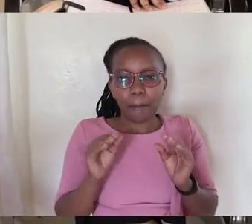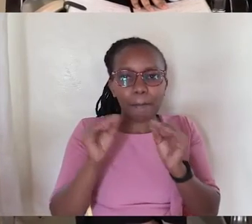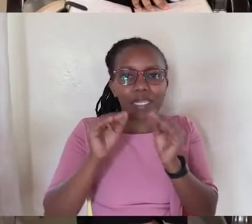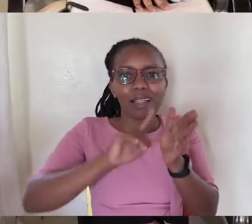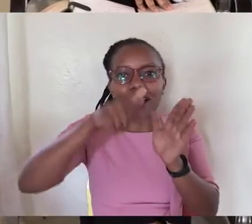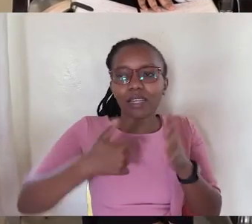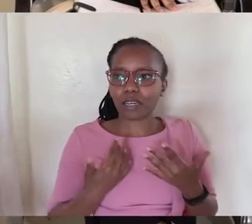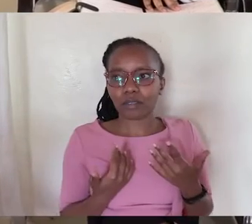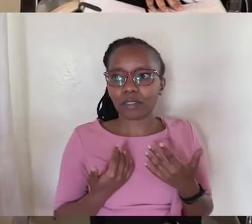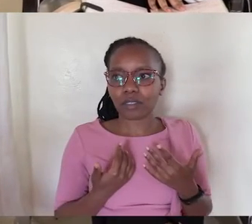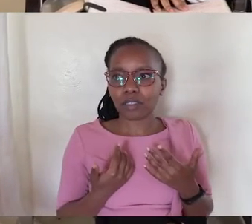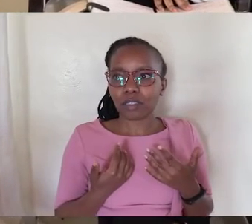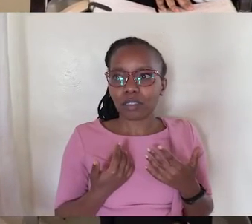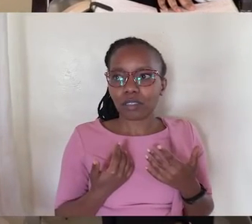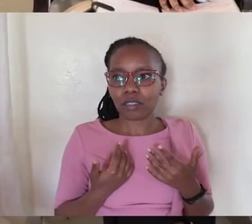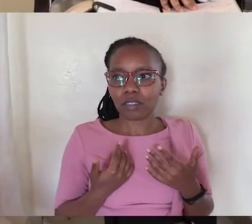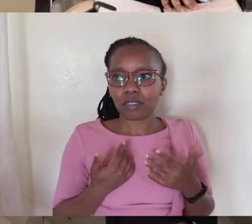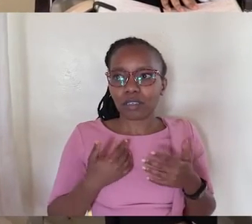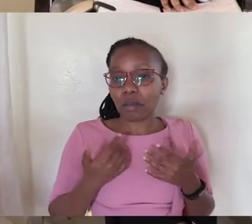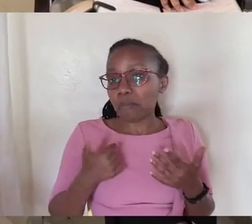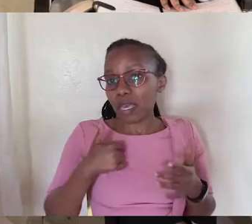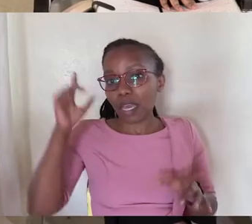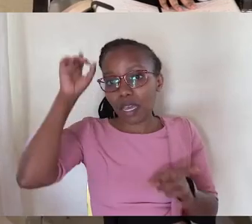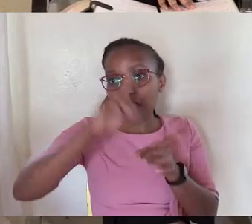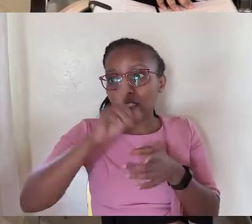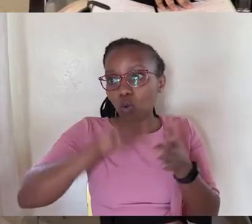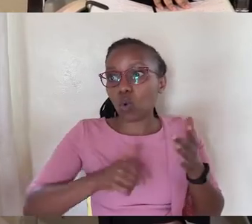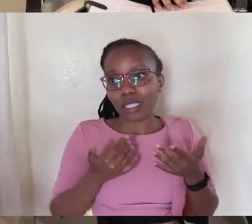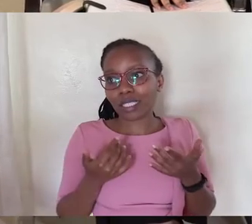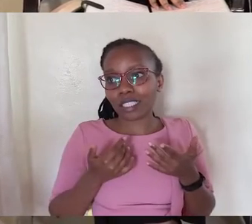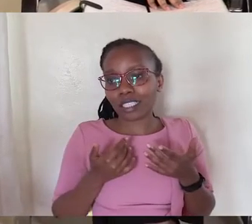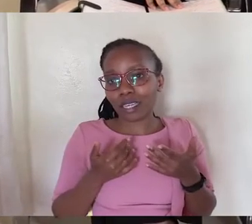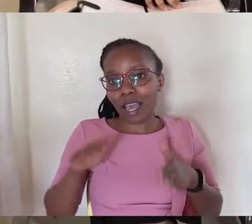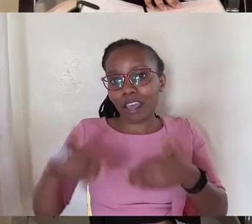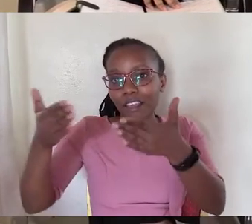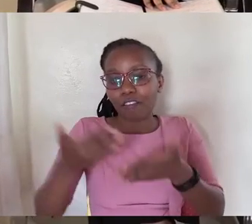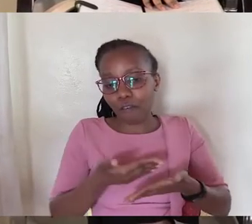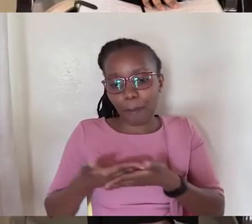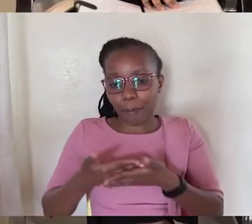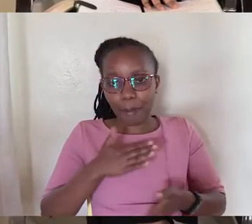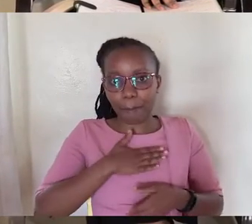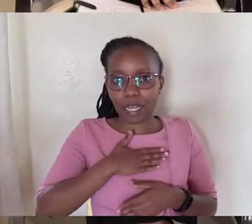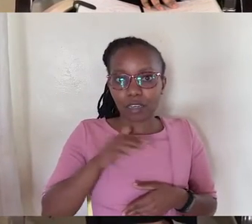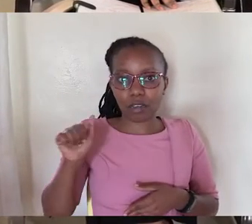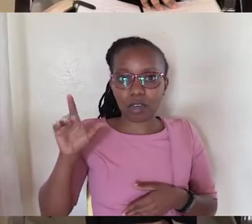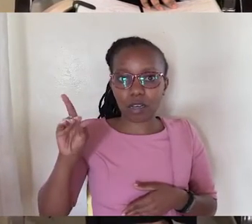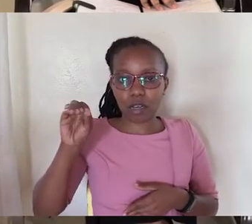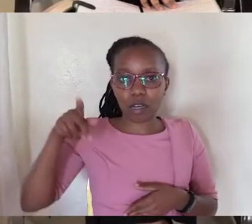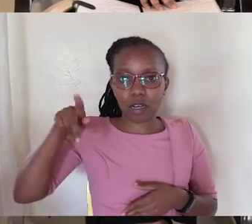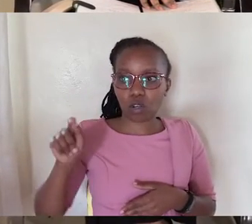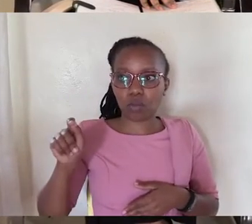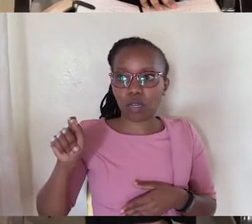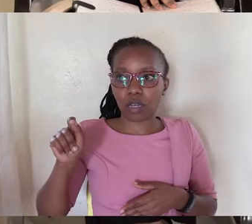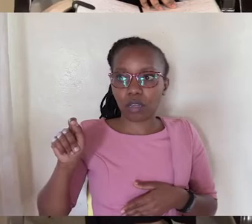later. But by that time I was too far gone, so my next option was actually to give up the child for adoption, because I was not going to give